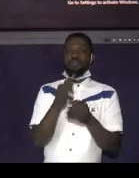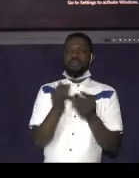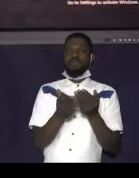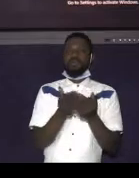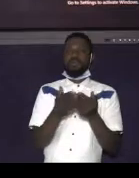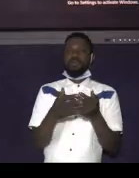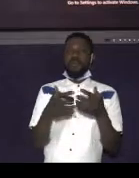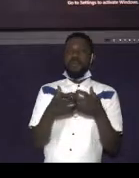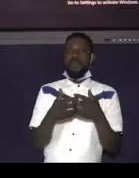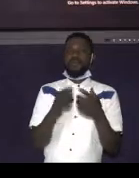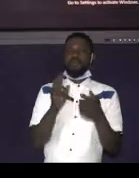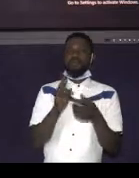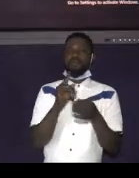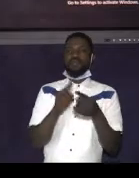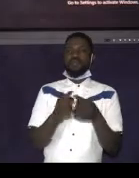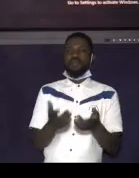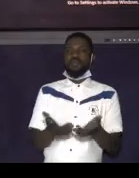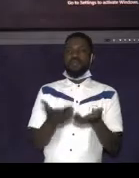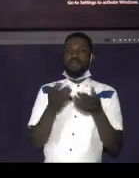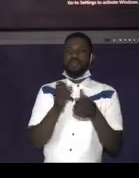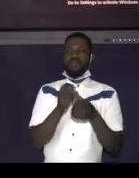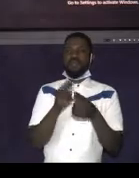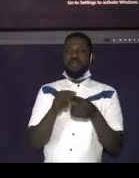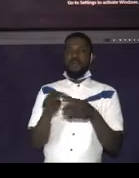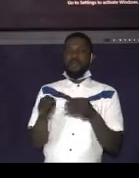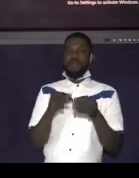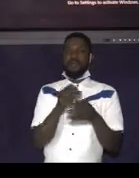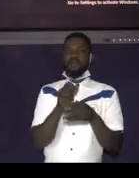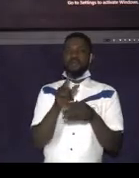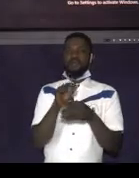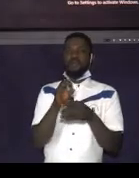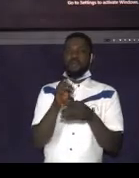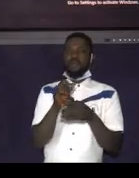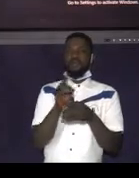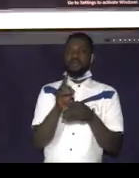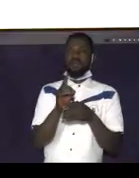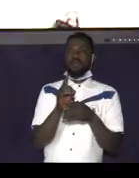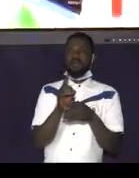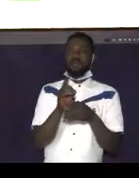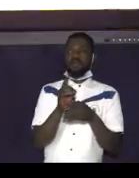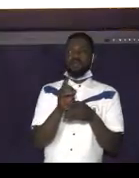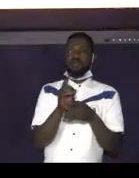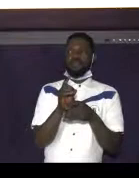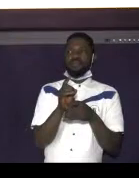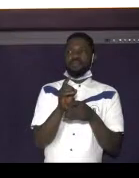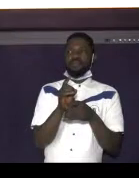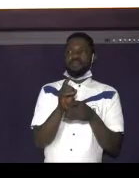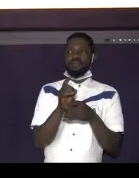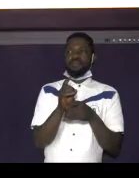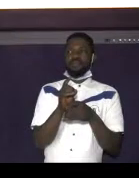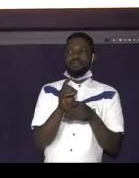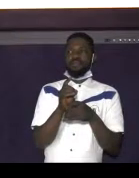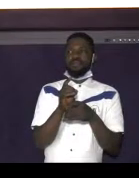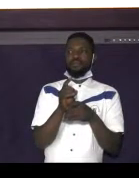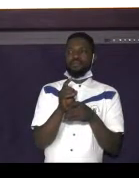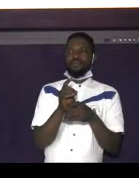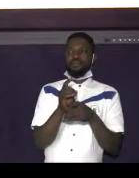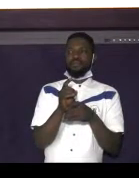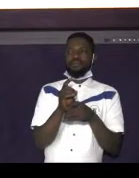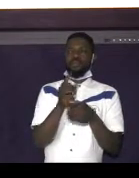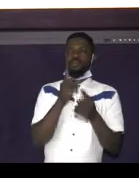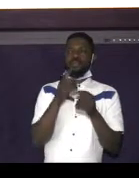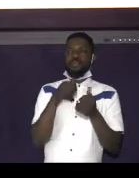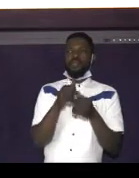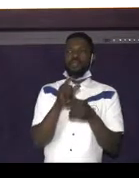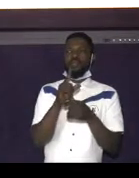simple machine used to lift or move a load. So that is lever. And talking about